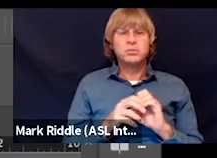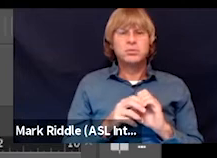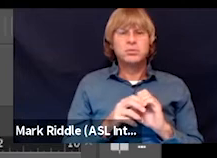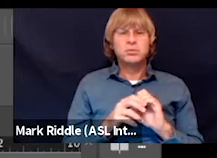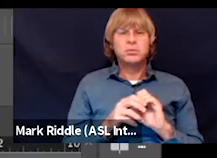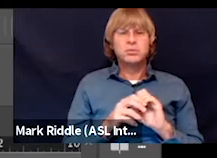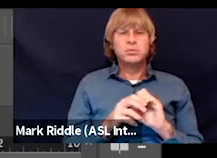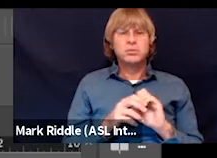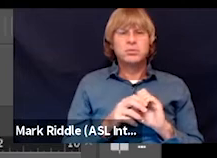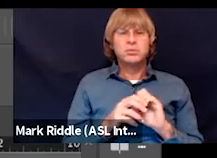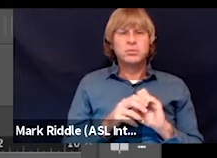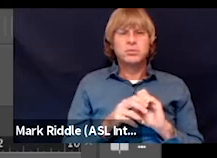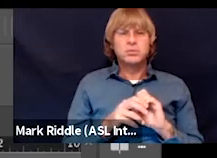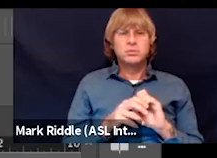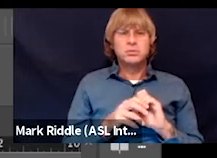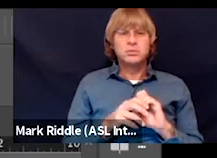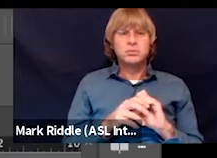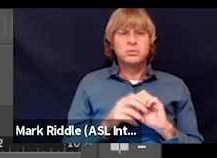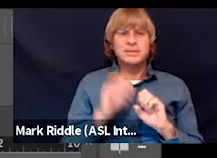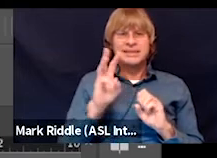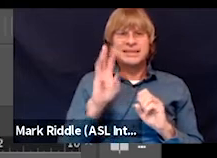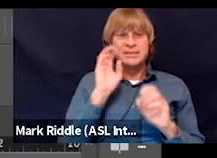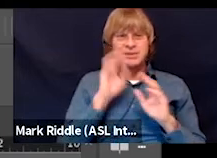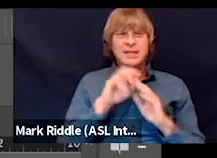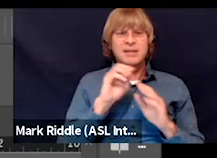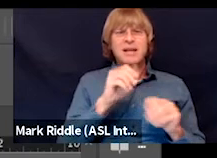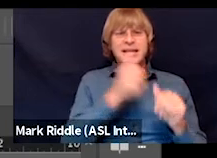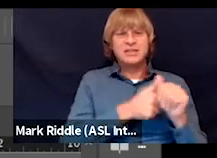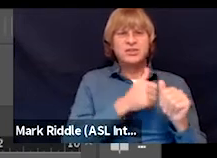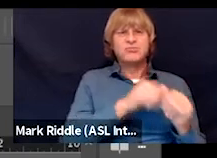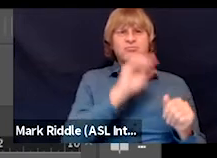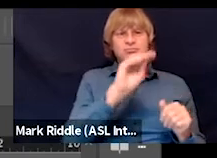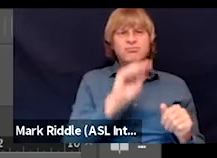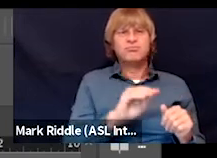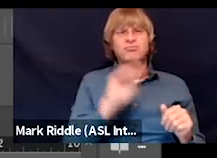And I could individually place them,